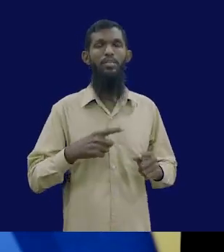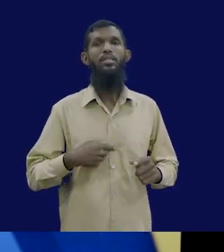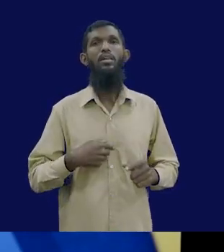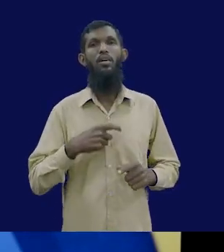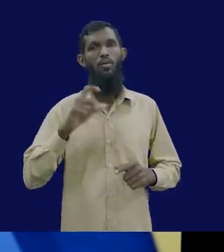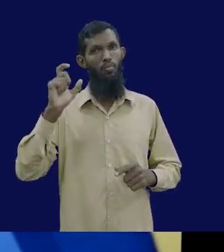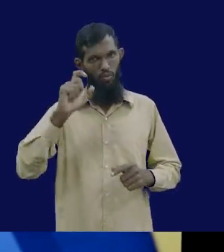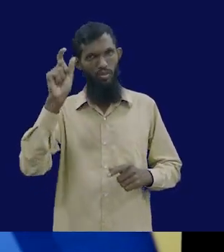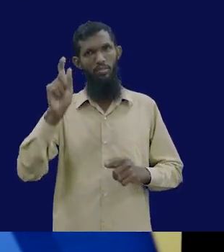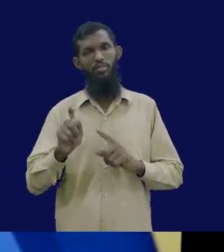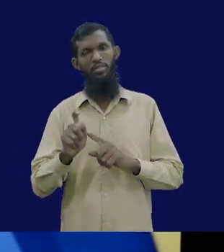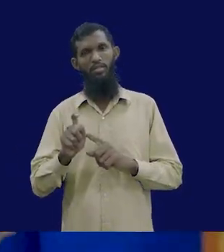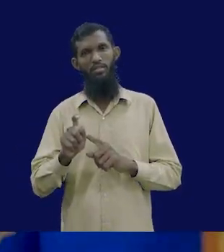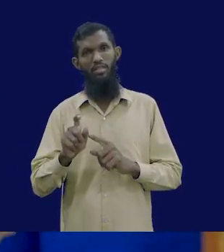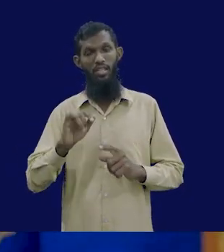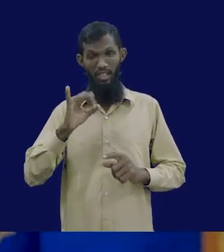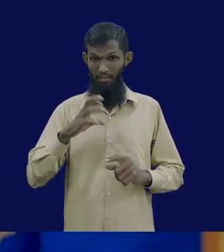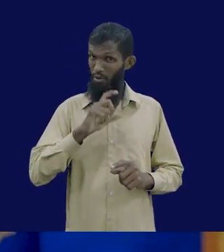Muslim.